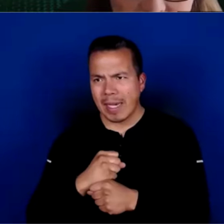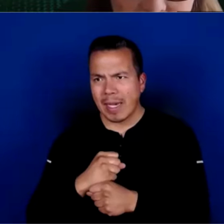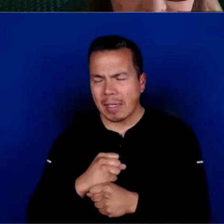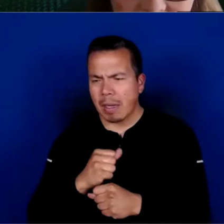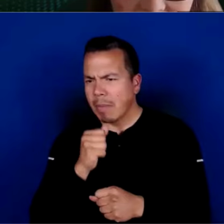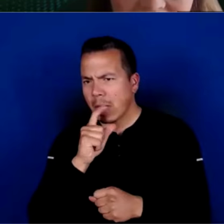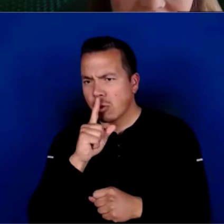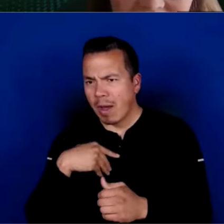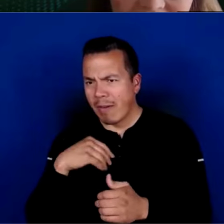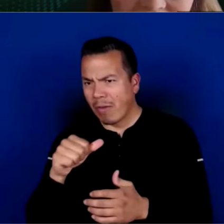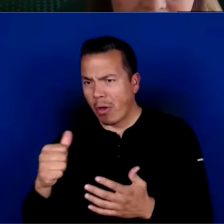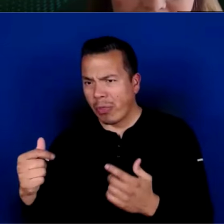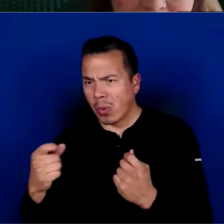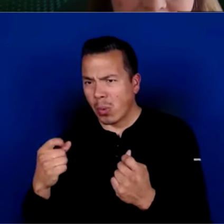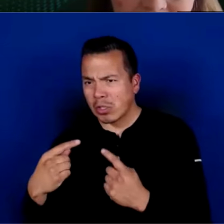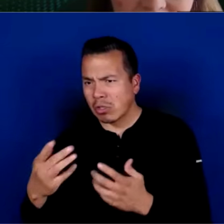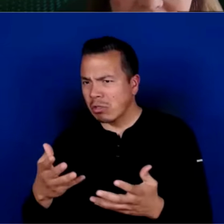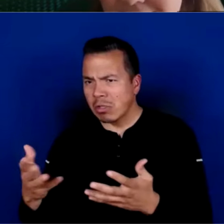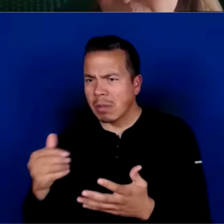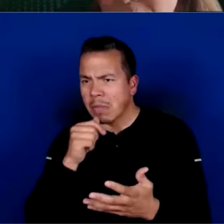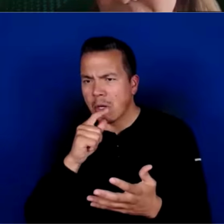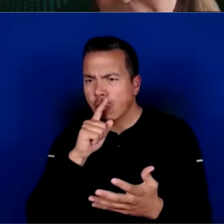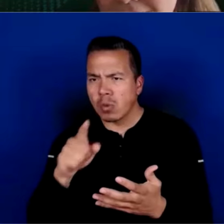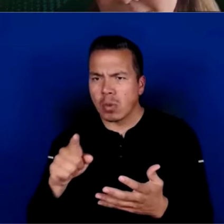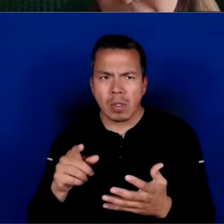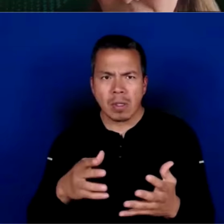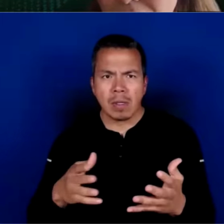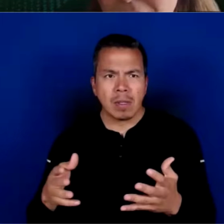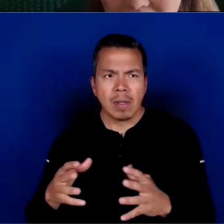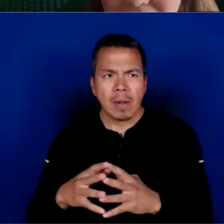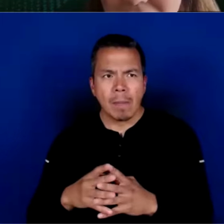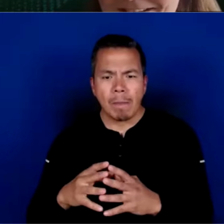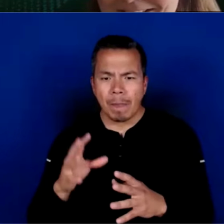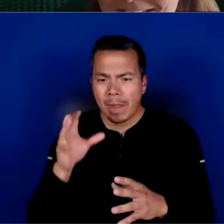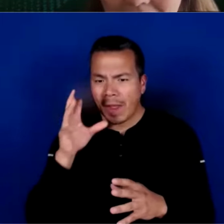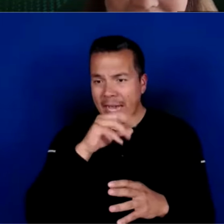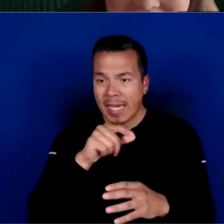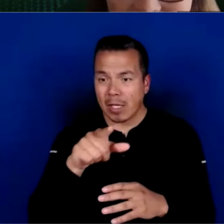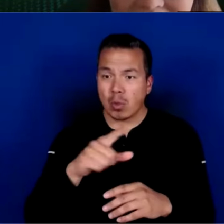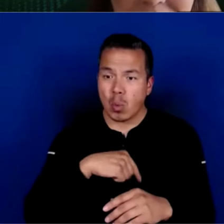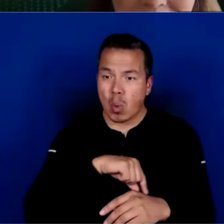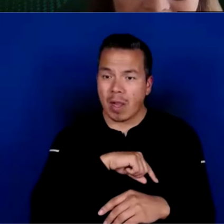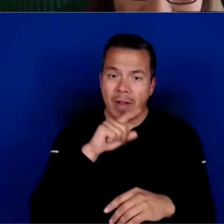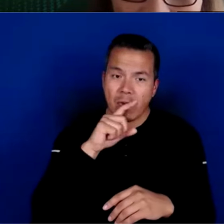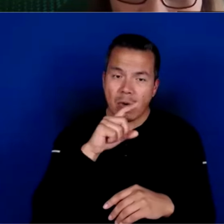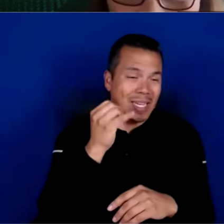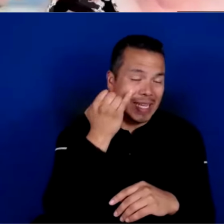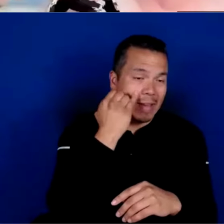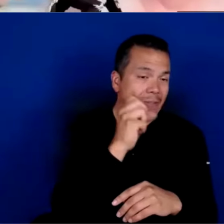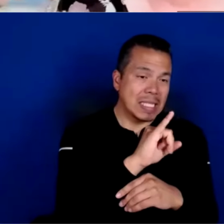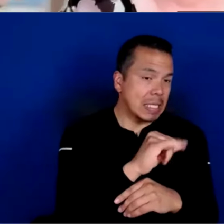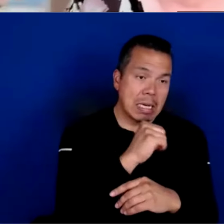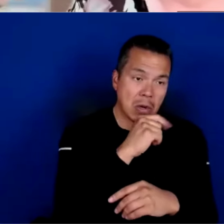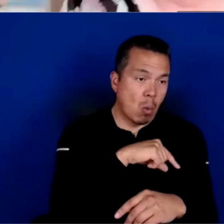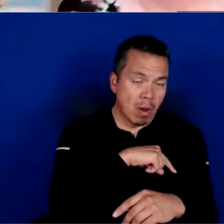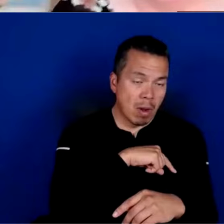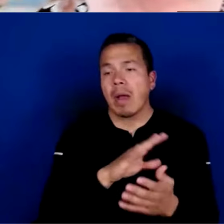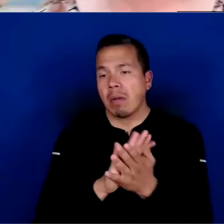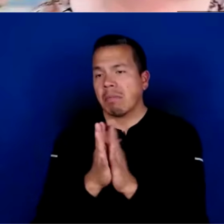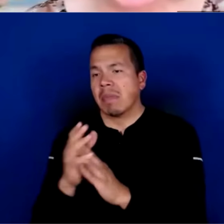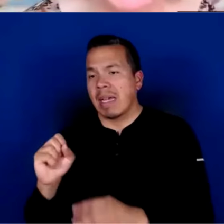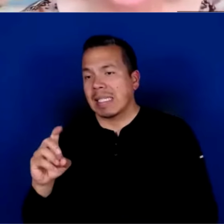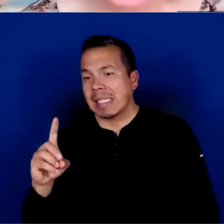are others, but I guess it's whether you qualify for SSDI instead, but. Right. So if